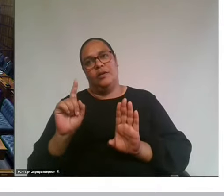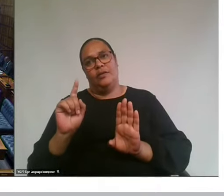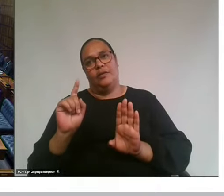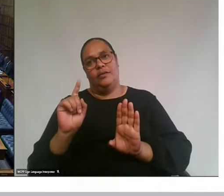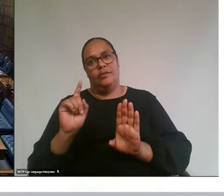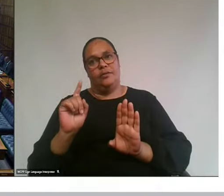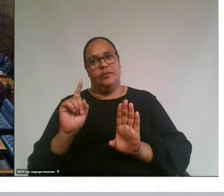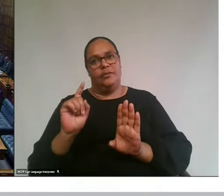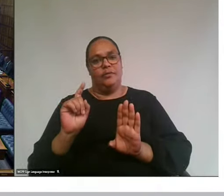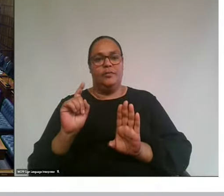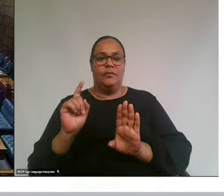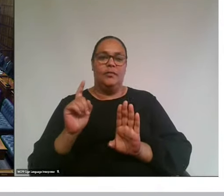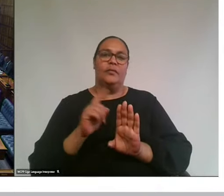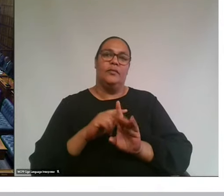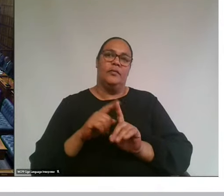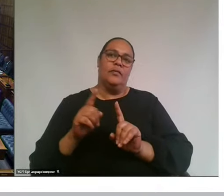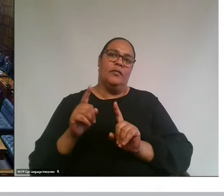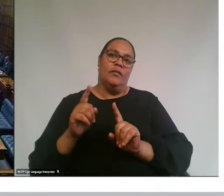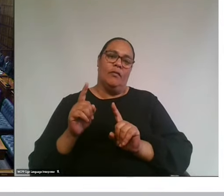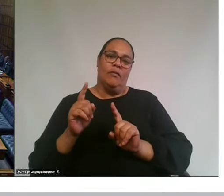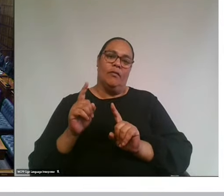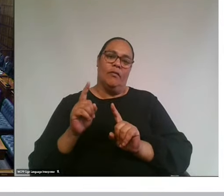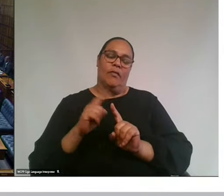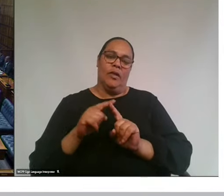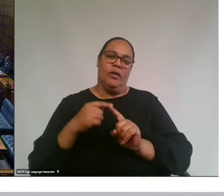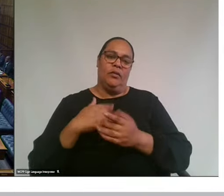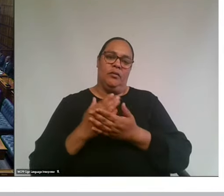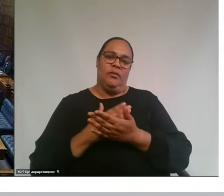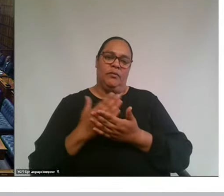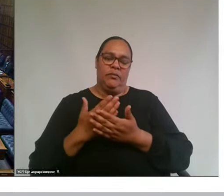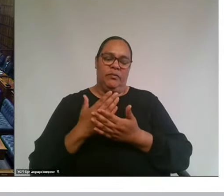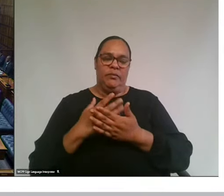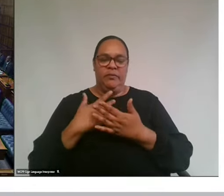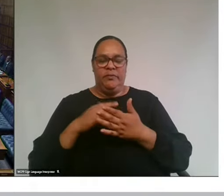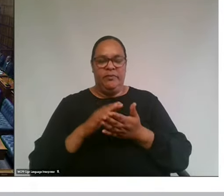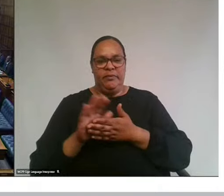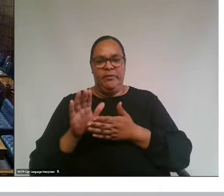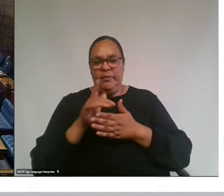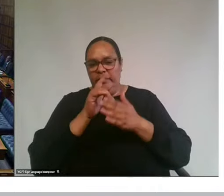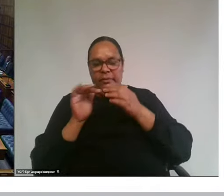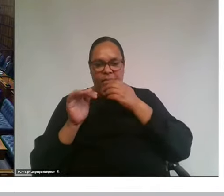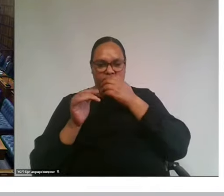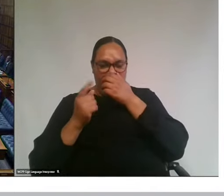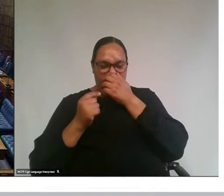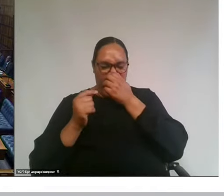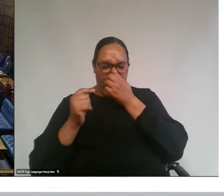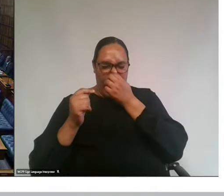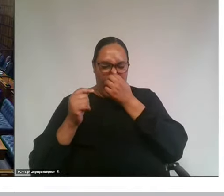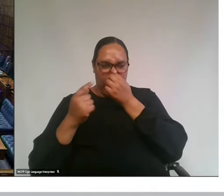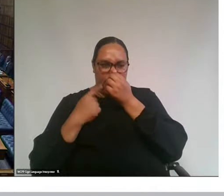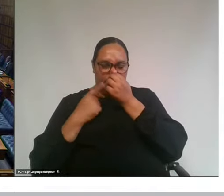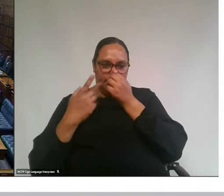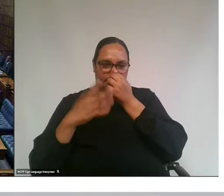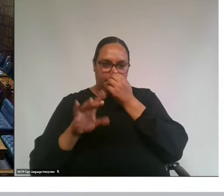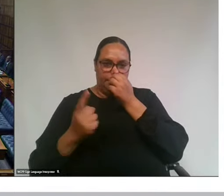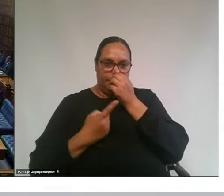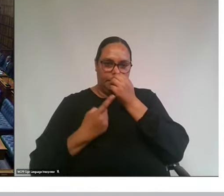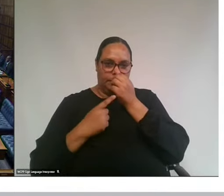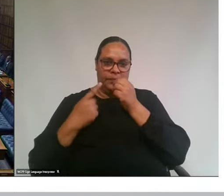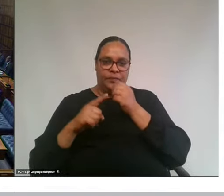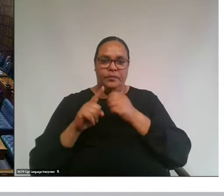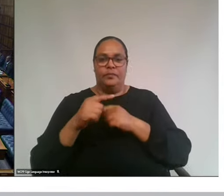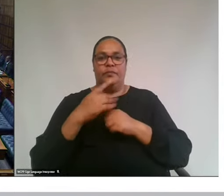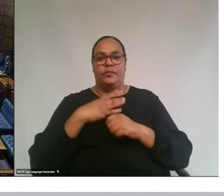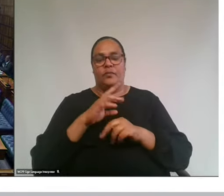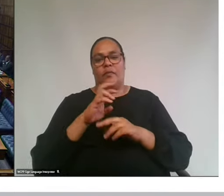and if you speak to AR metal and I can share this because it's already been publicly you know they they've stated themselves they want to uh